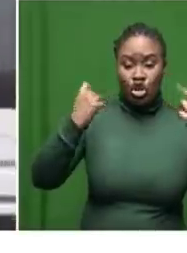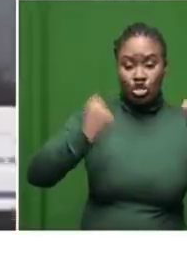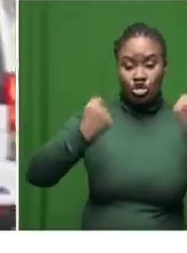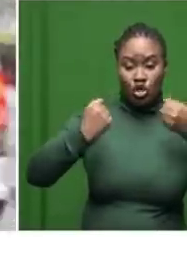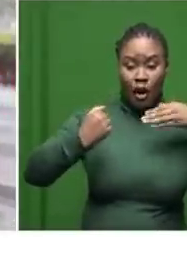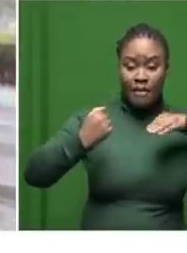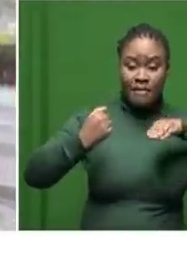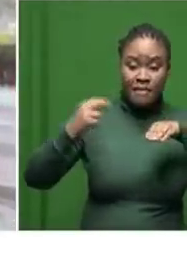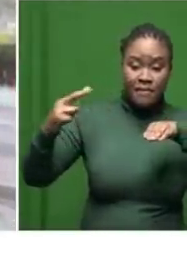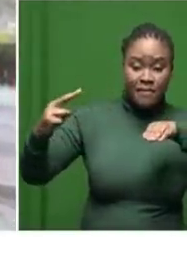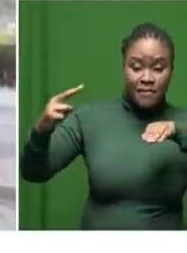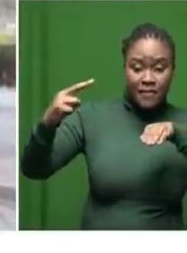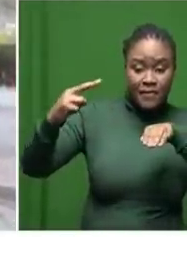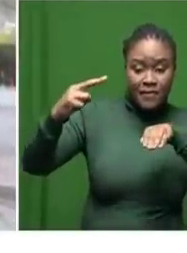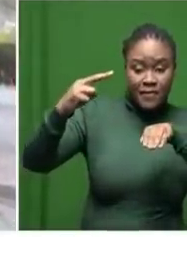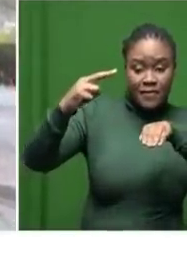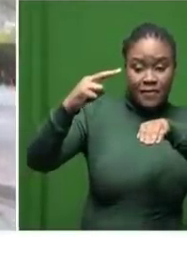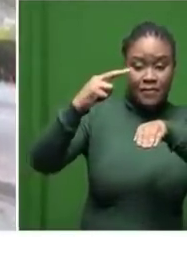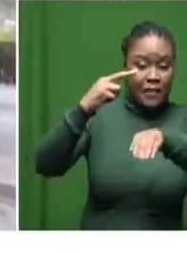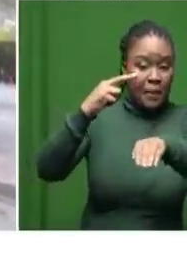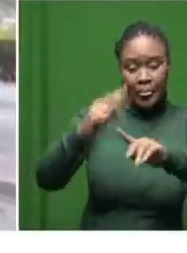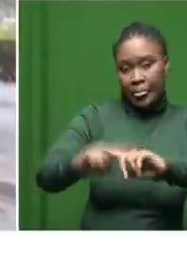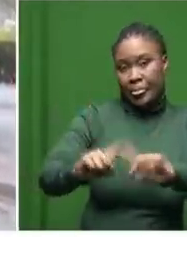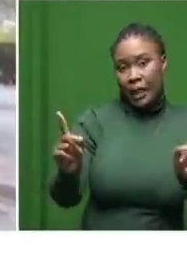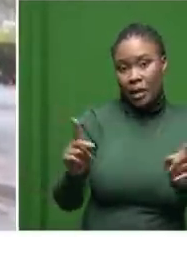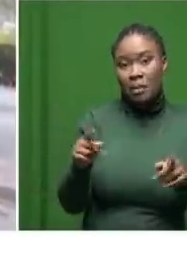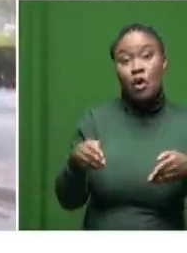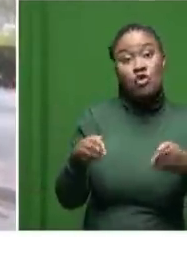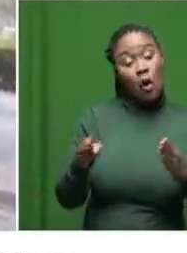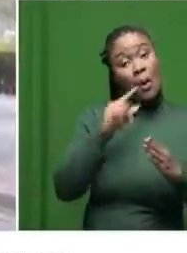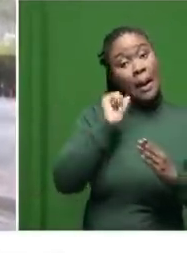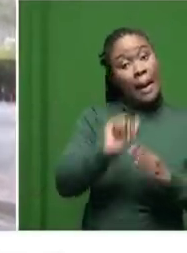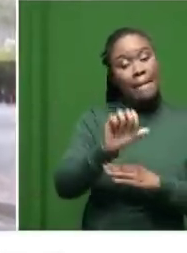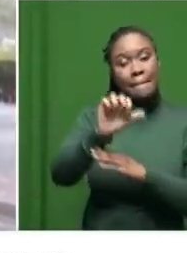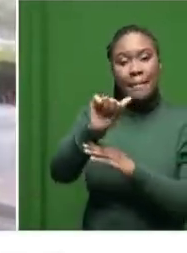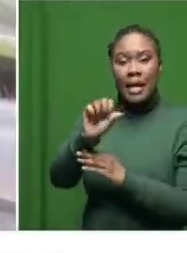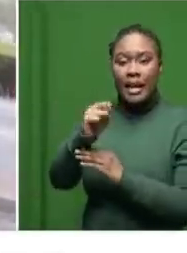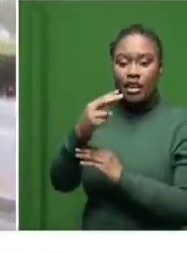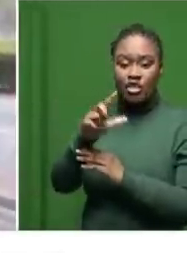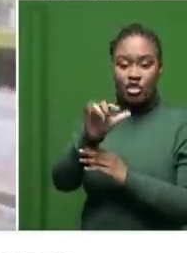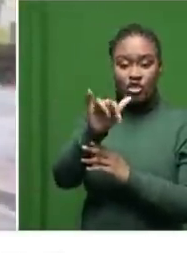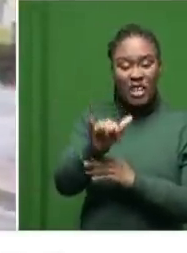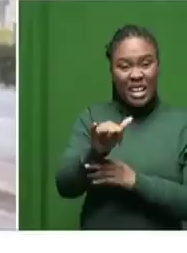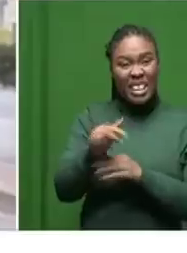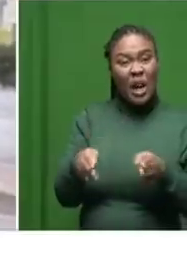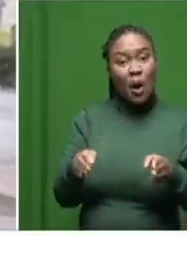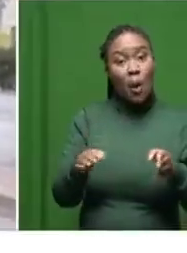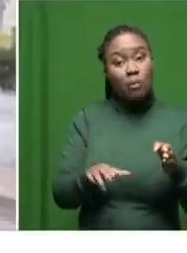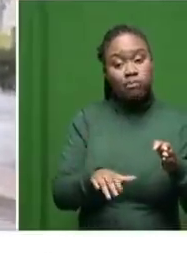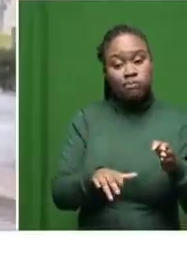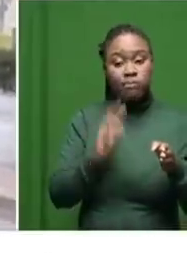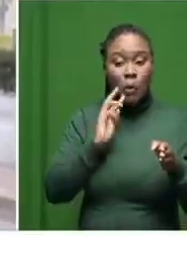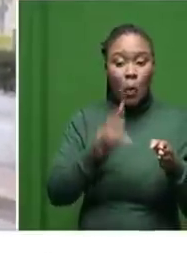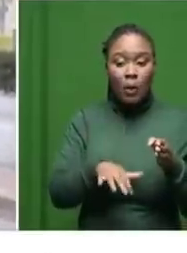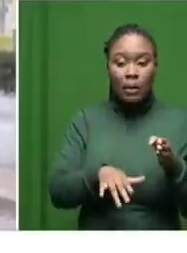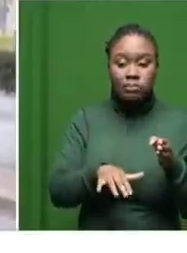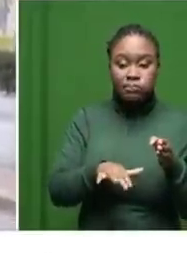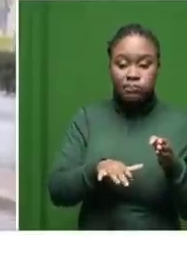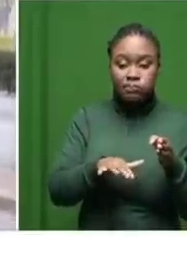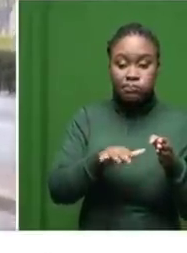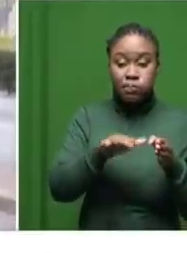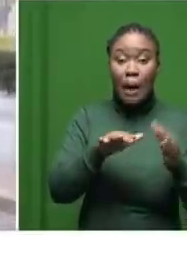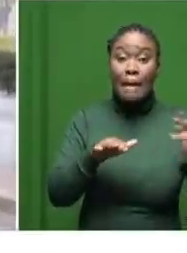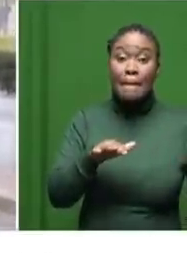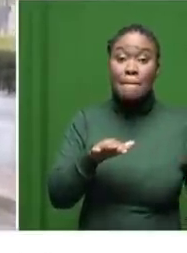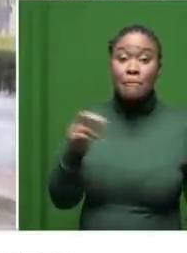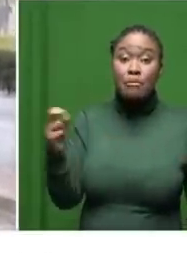sides. I will tell you about the Ashley Road. Last night the water was almost as equal as the bridge. So